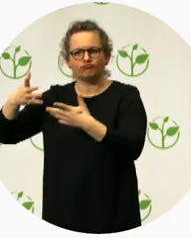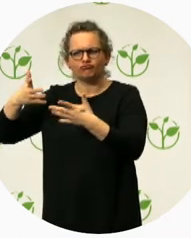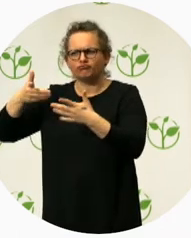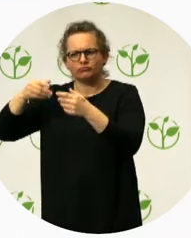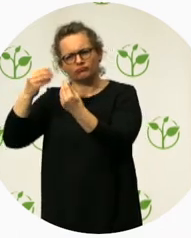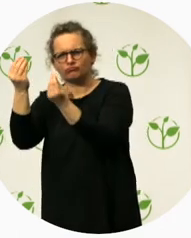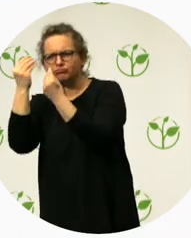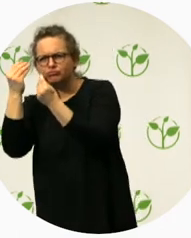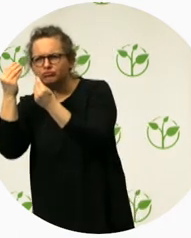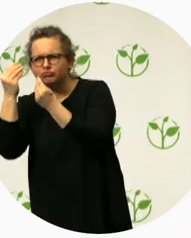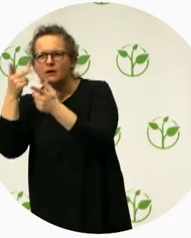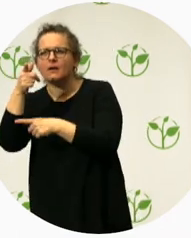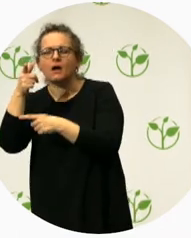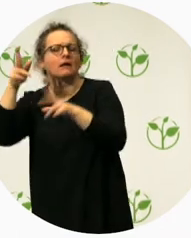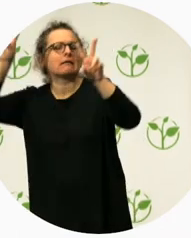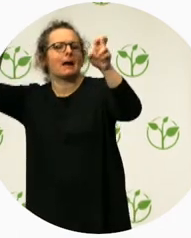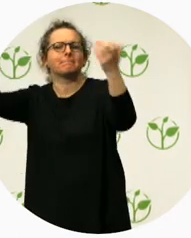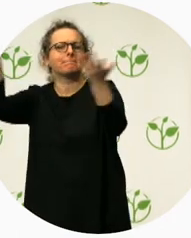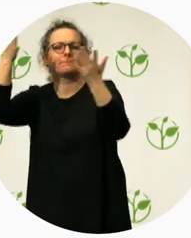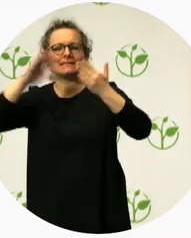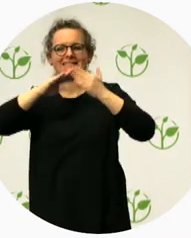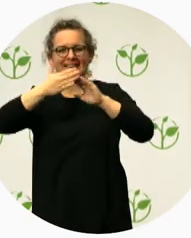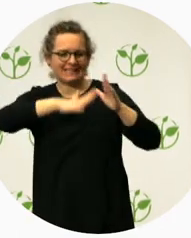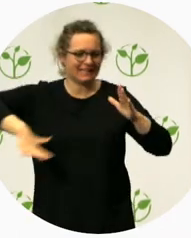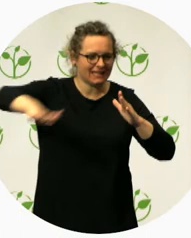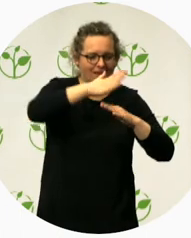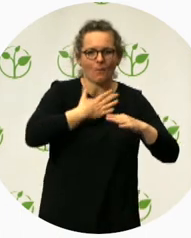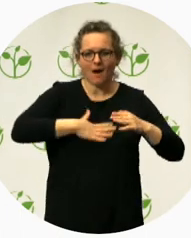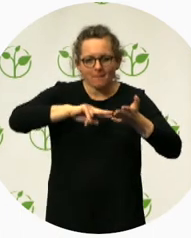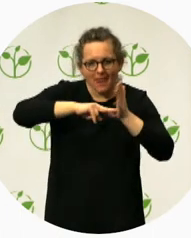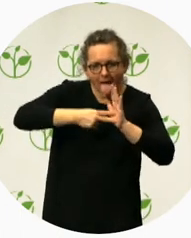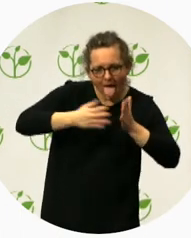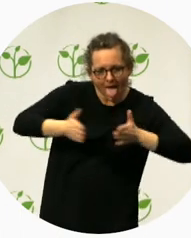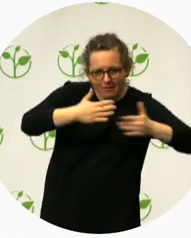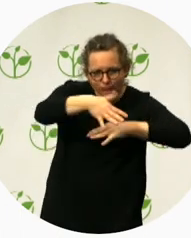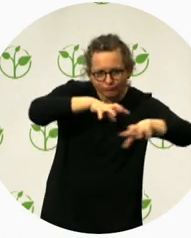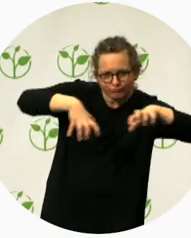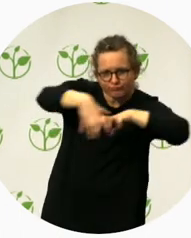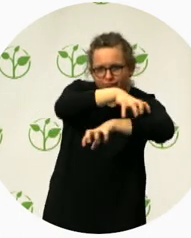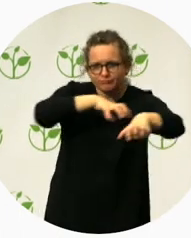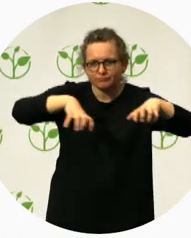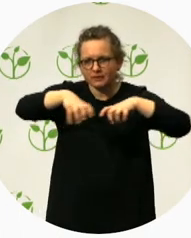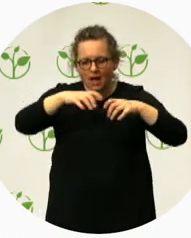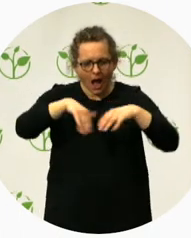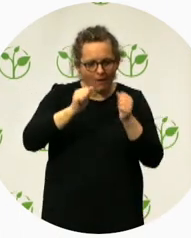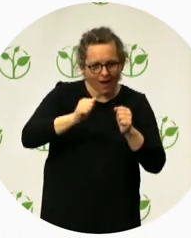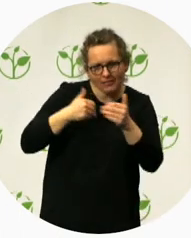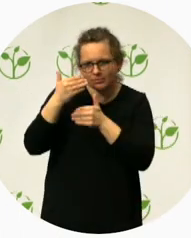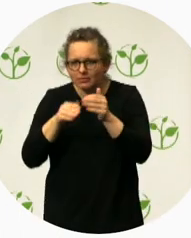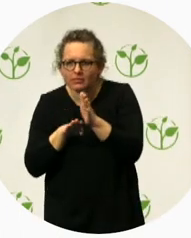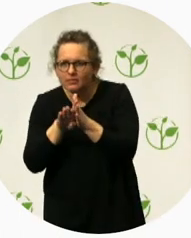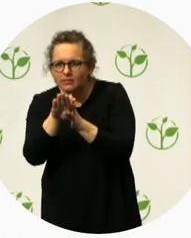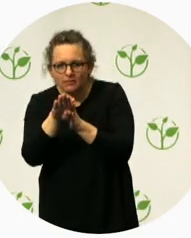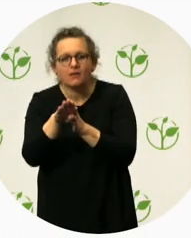could through their curriculum, develop communities using drone technology, which is pretty impressive. It's also being used in